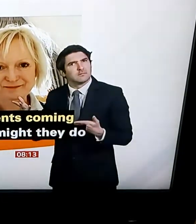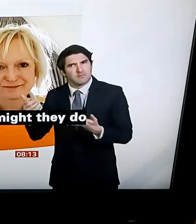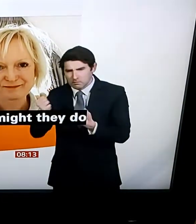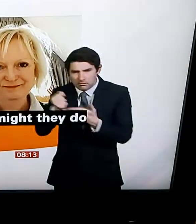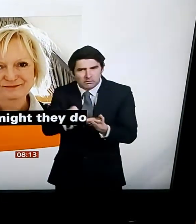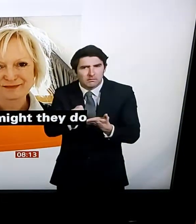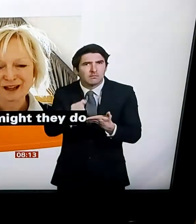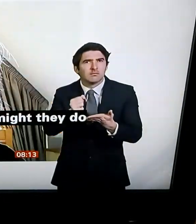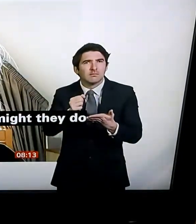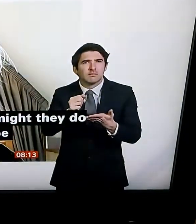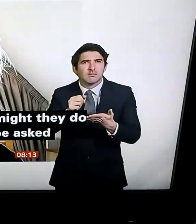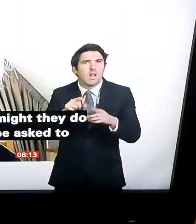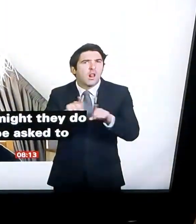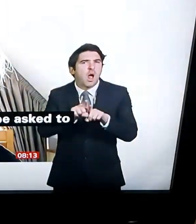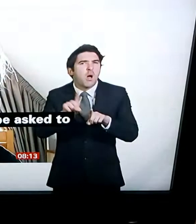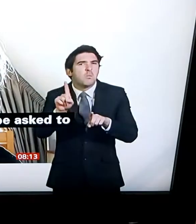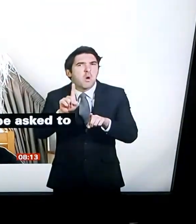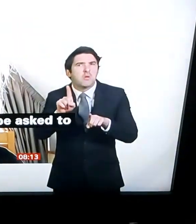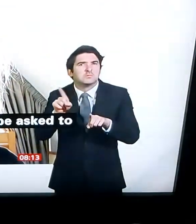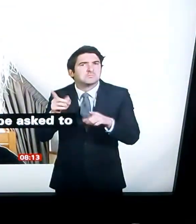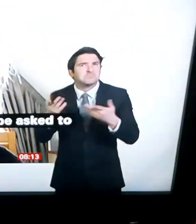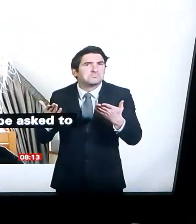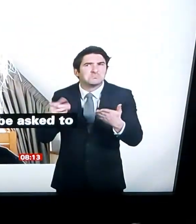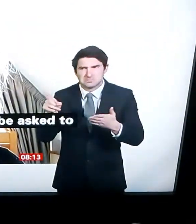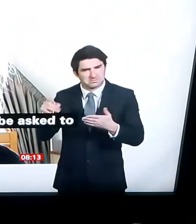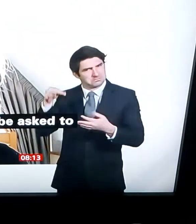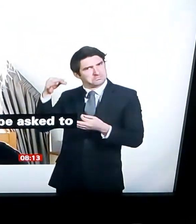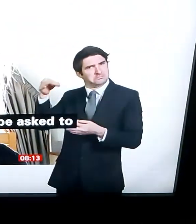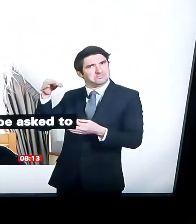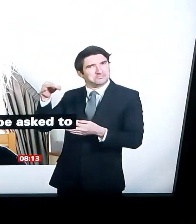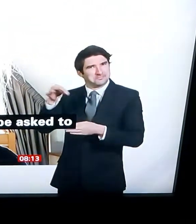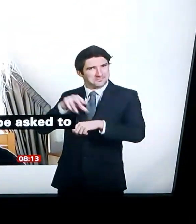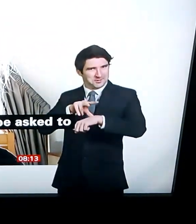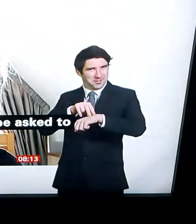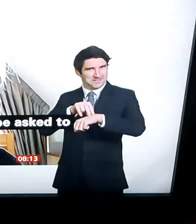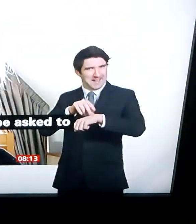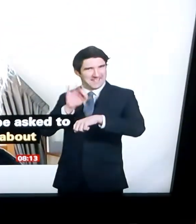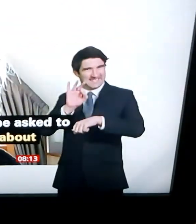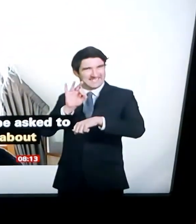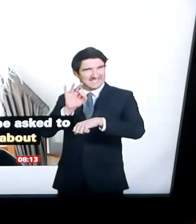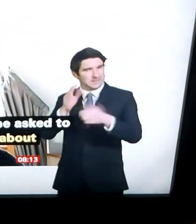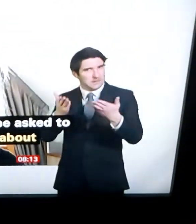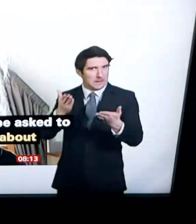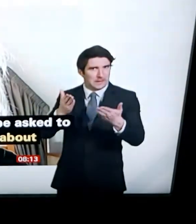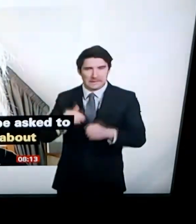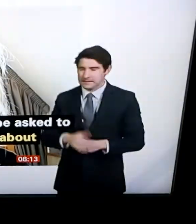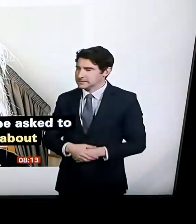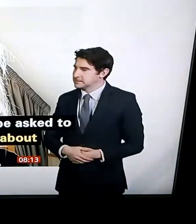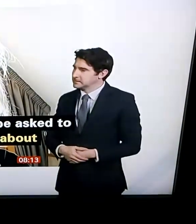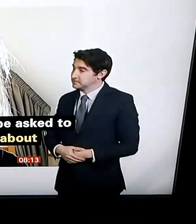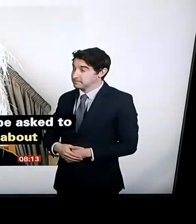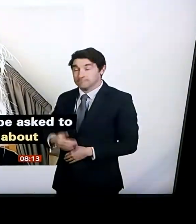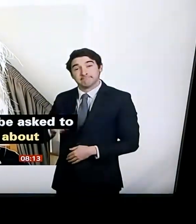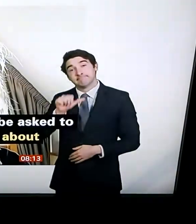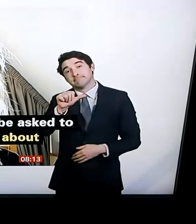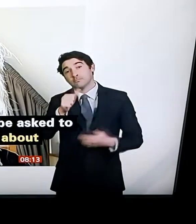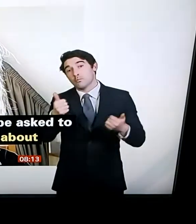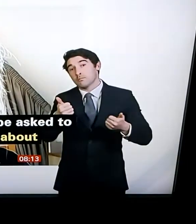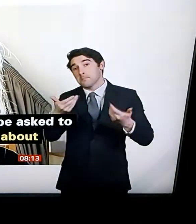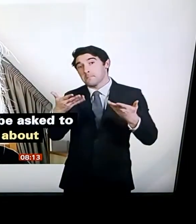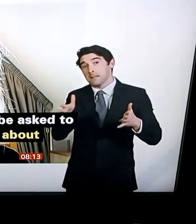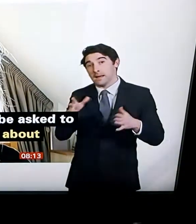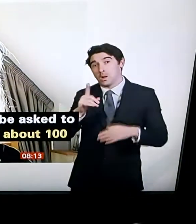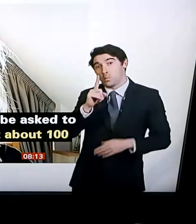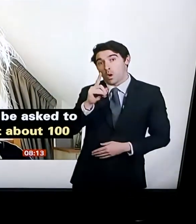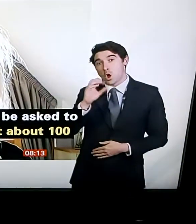to do? So far we've got about 100 or so that have already expressed an interest and coming back to be